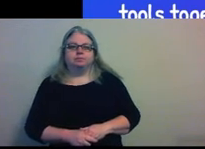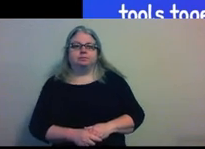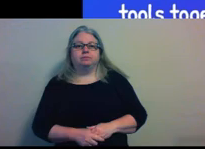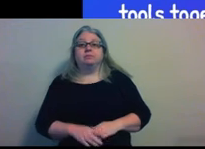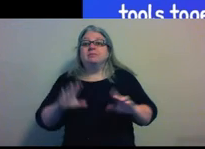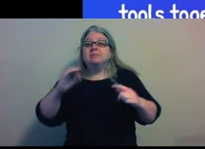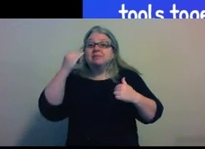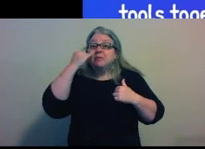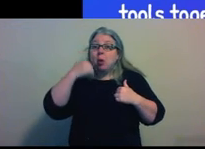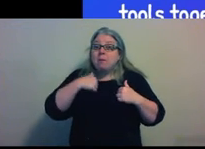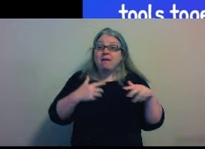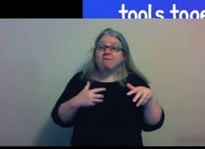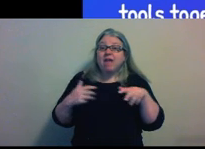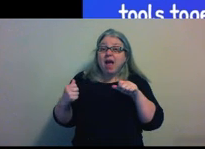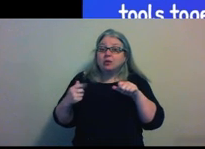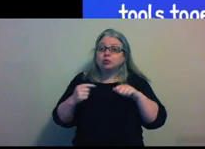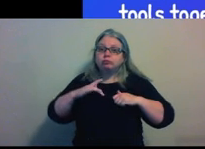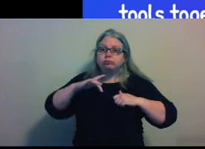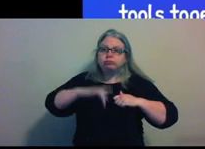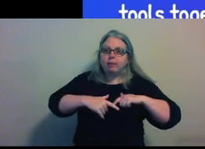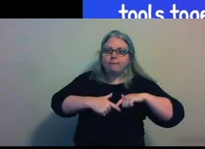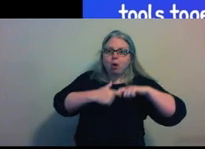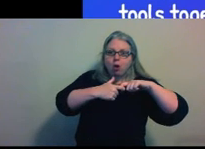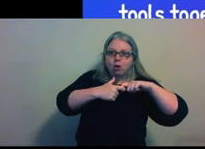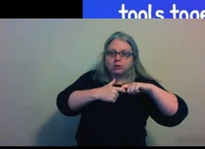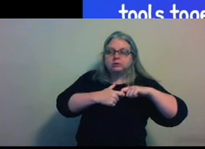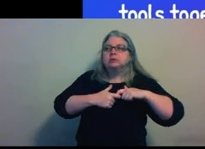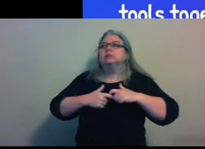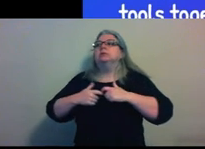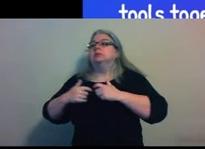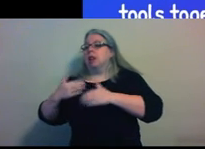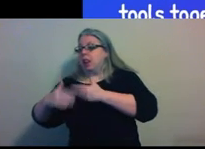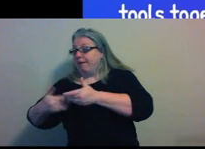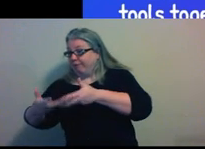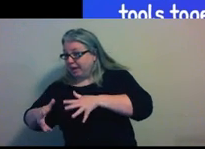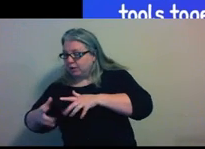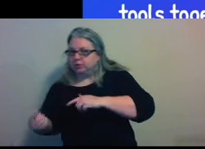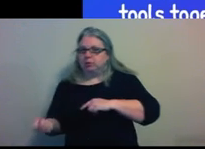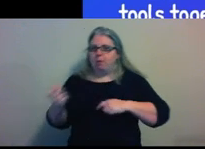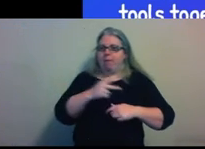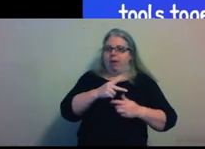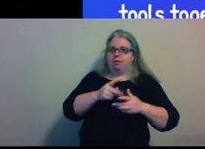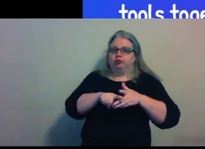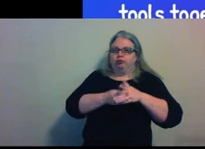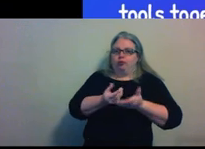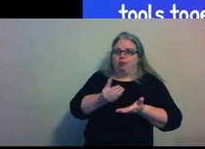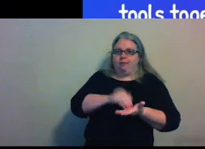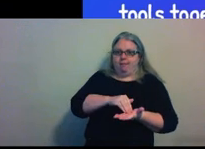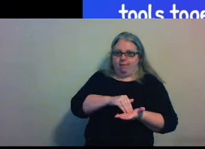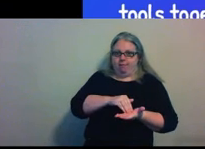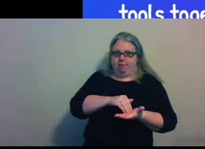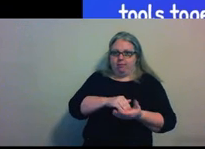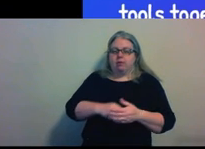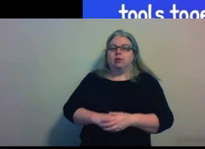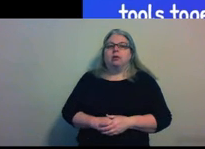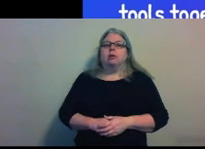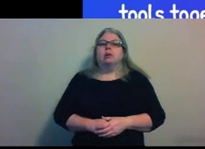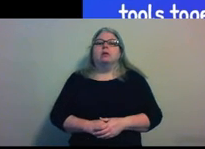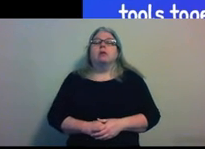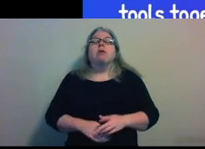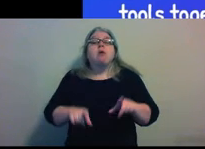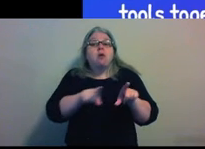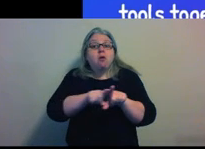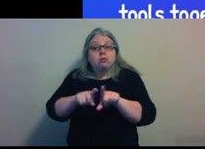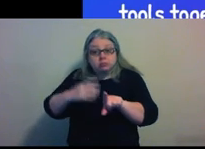going too fast, you can always pause the video and start it once you've finished each of the steps. I also want to assure you that we'll go over